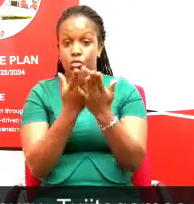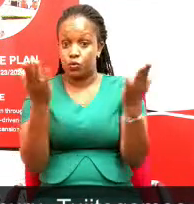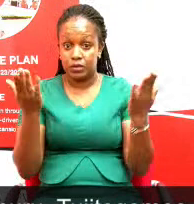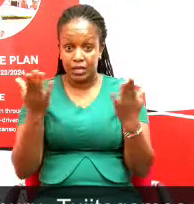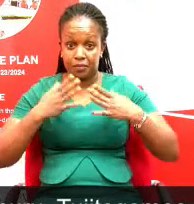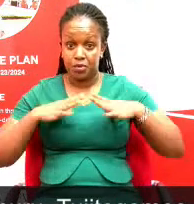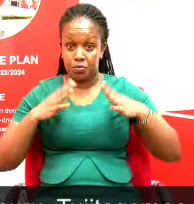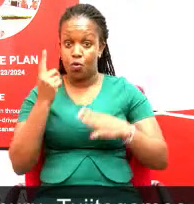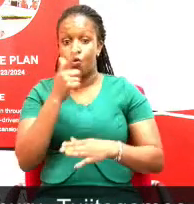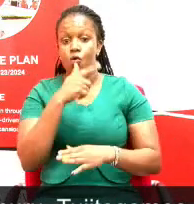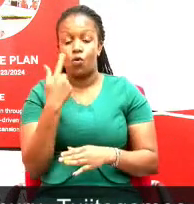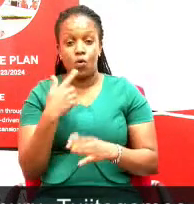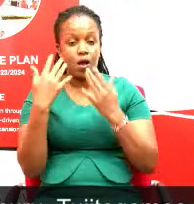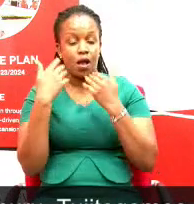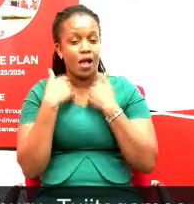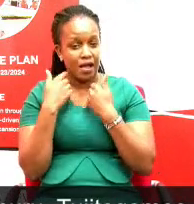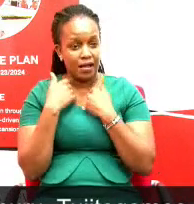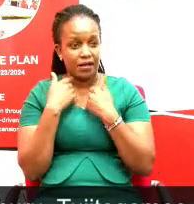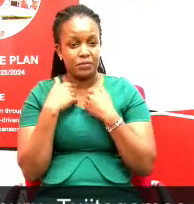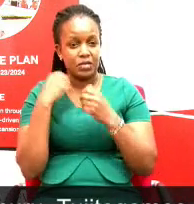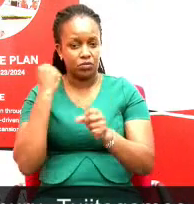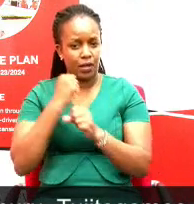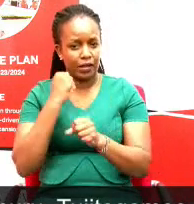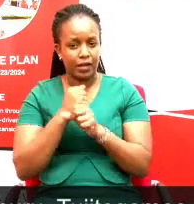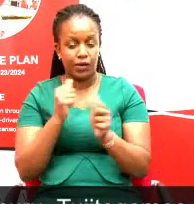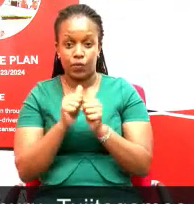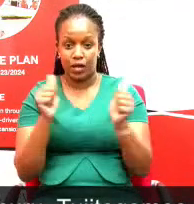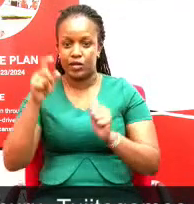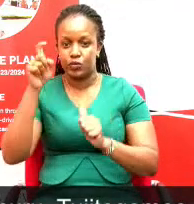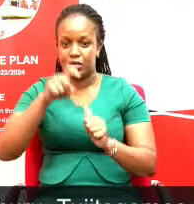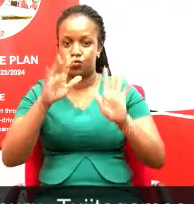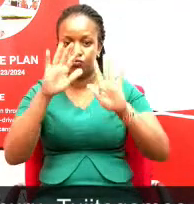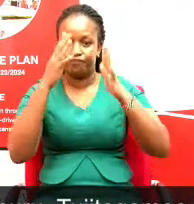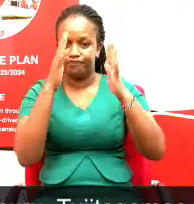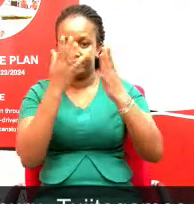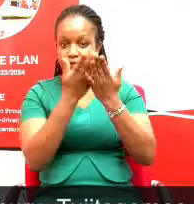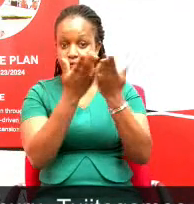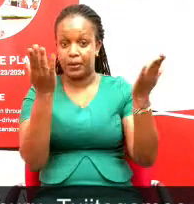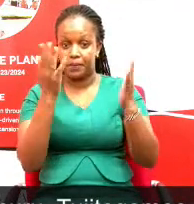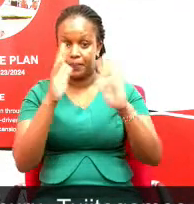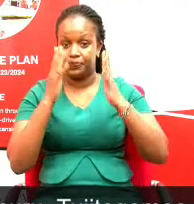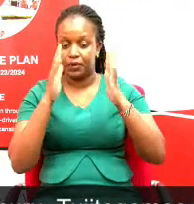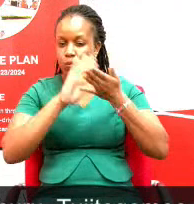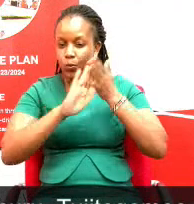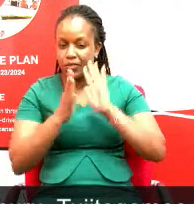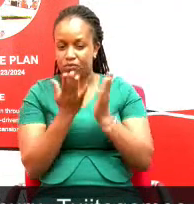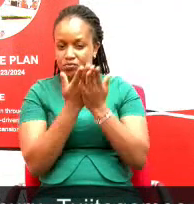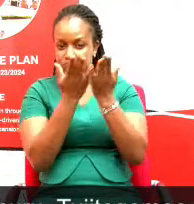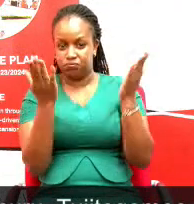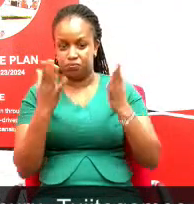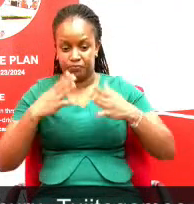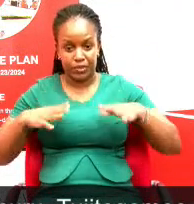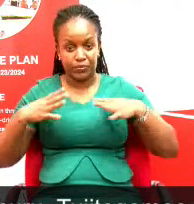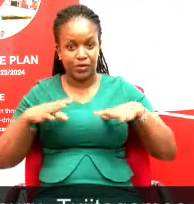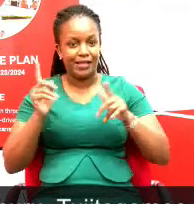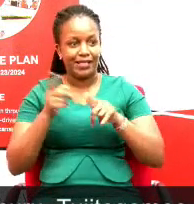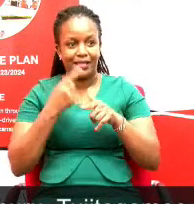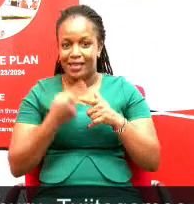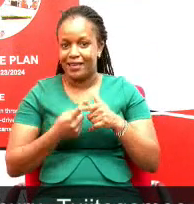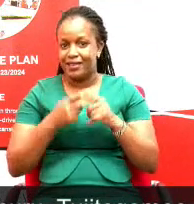people really who are on the driving wheels, and we need to give them a clap. Without them, the work becomes very